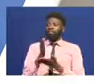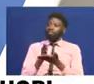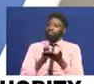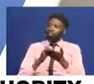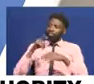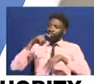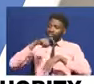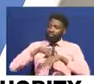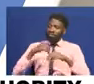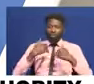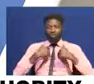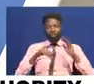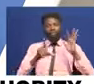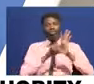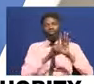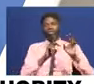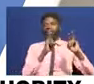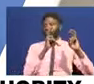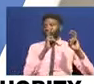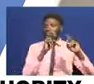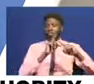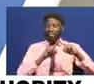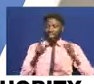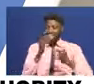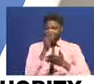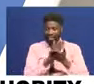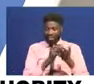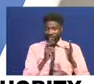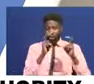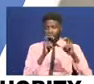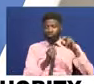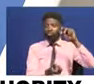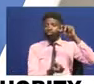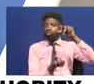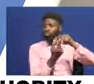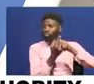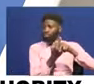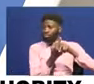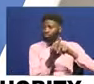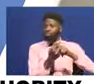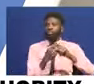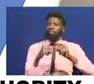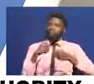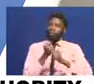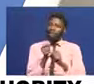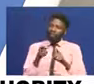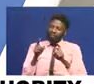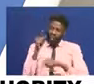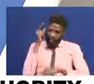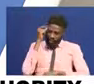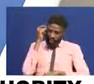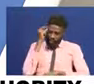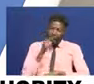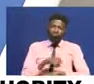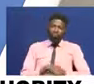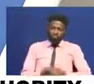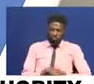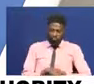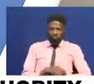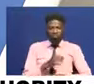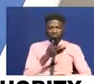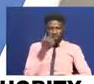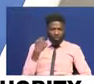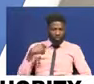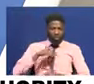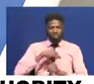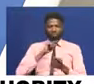legal matter, and some of the issues that are raised in those legal matters actually make you think and say, okay, possibly we should have done this differently.